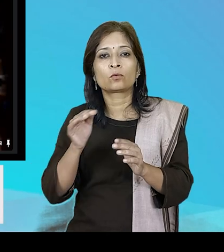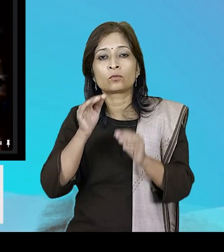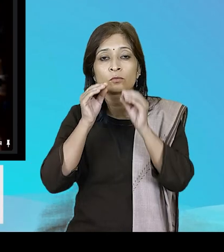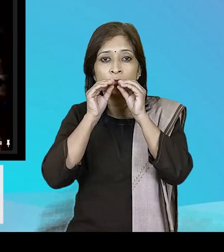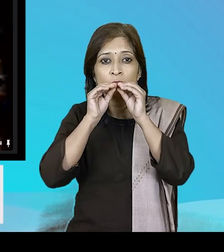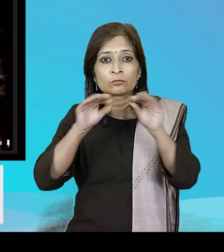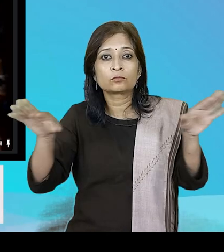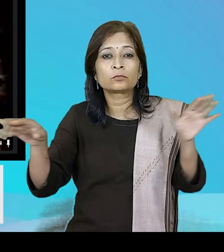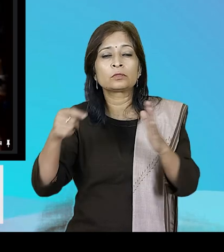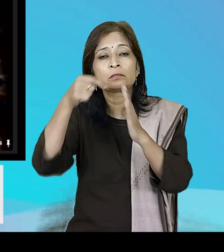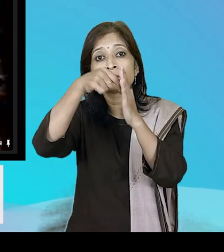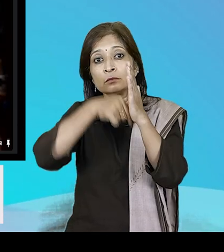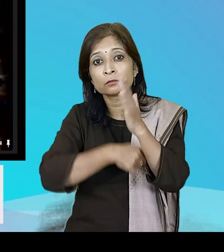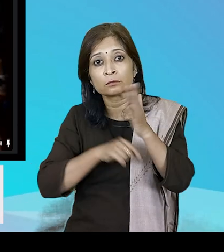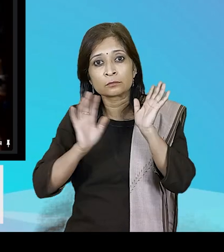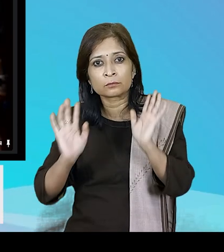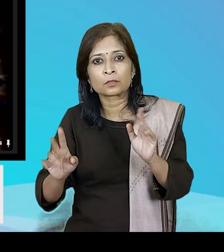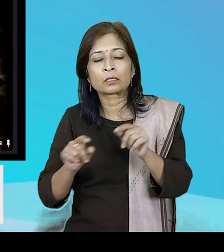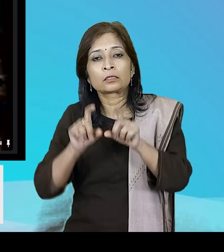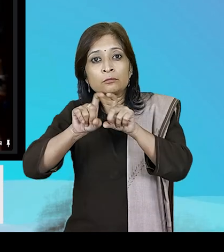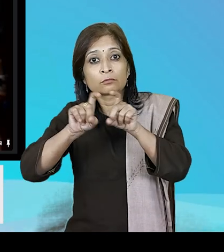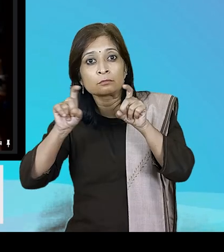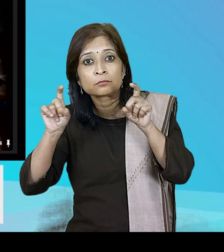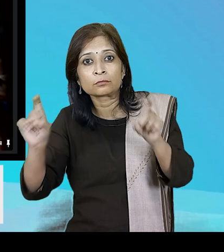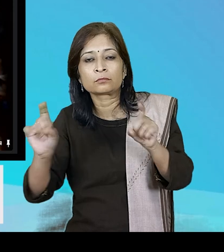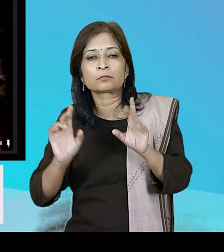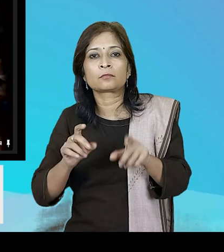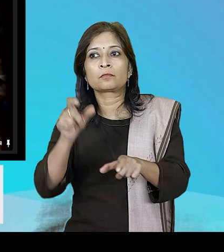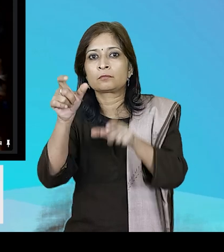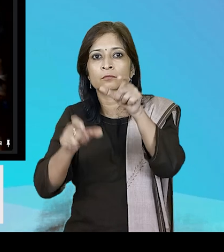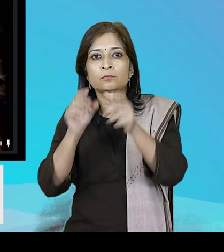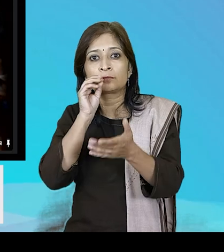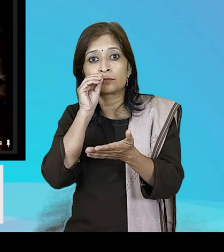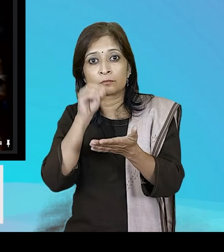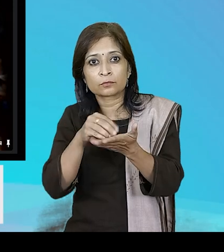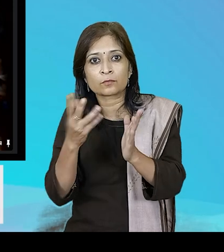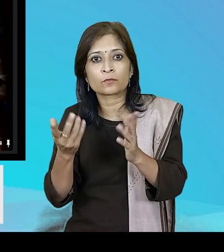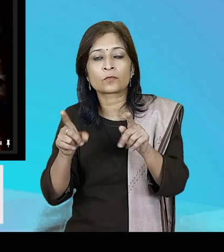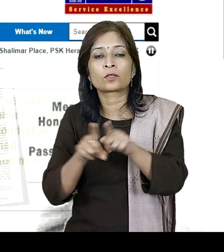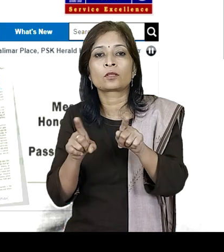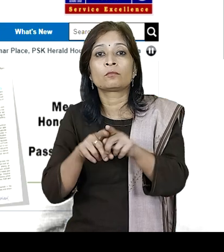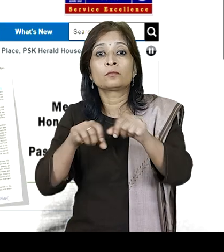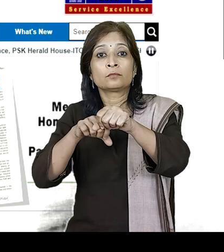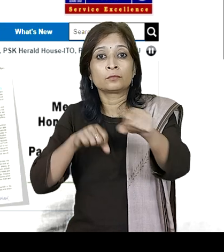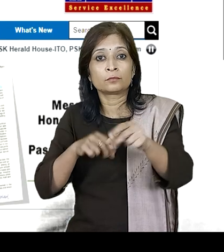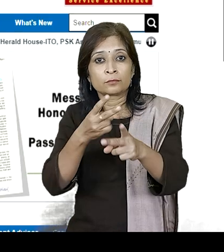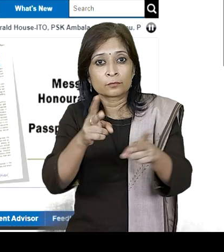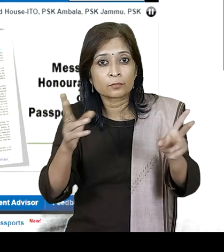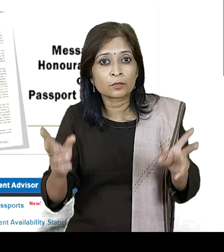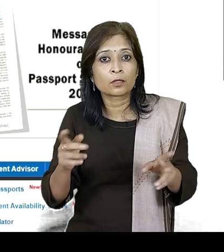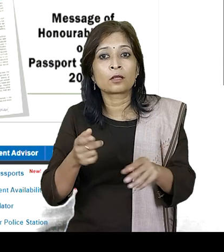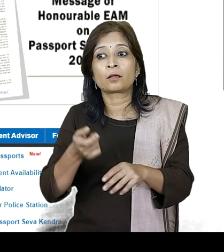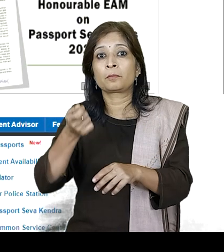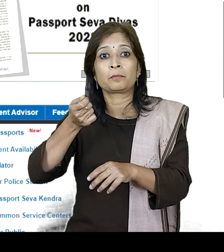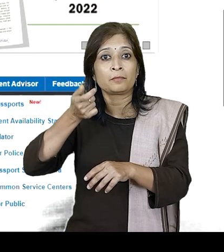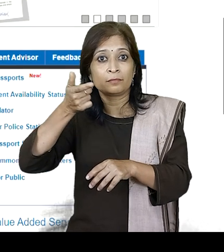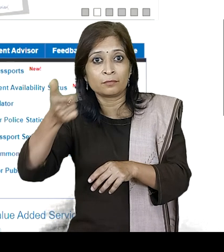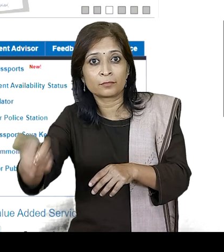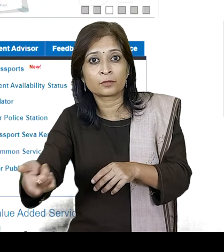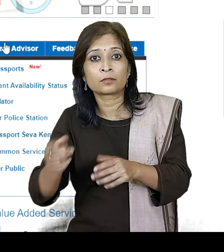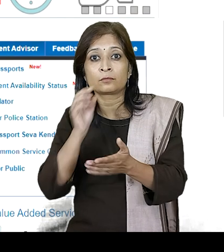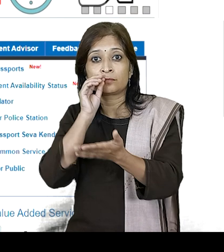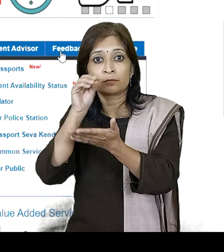information concise and precise both. There are various advisors, like I mentioned before. There is the document advisor, there is the